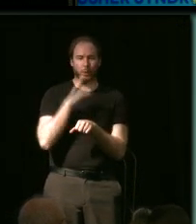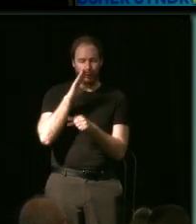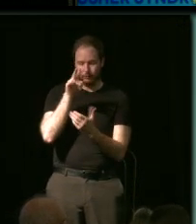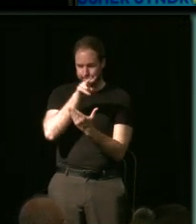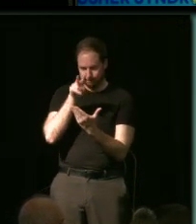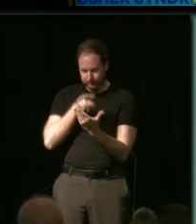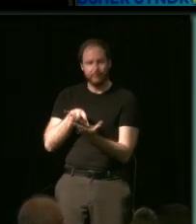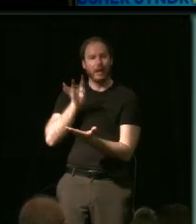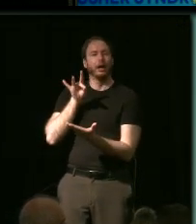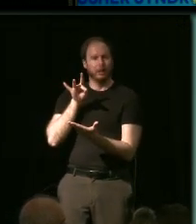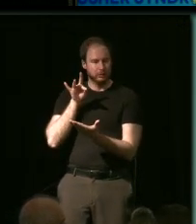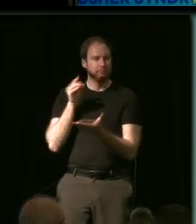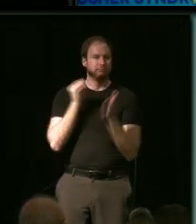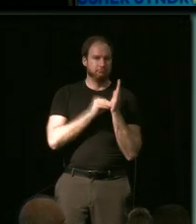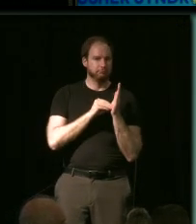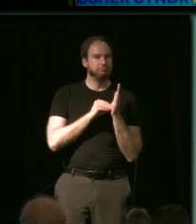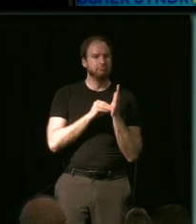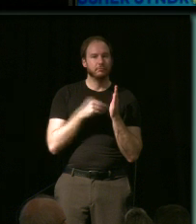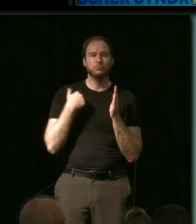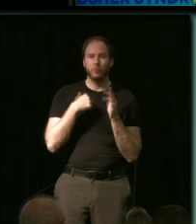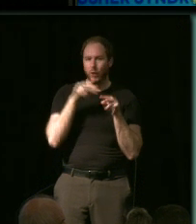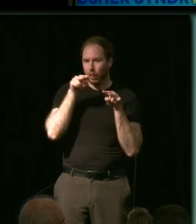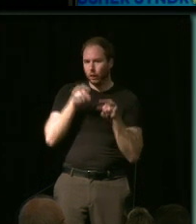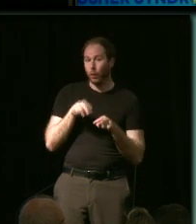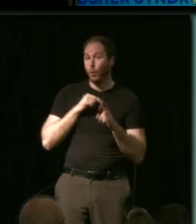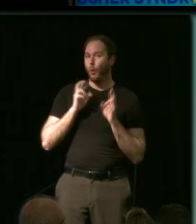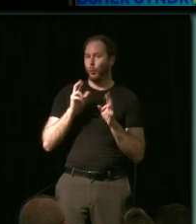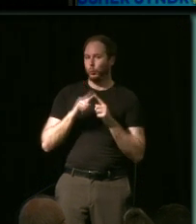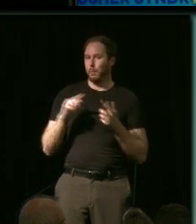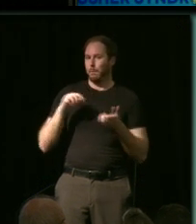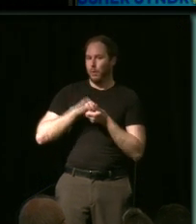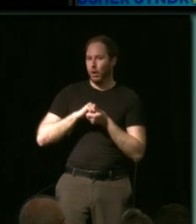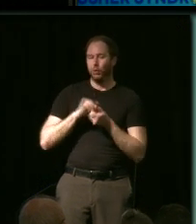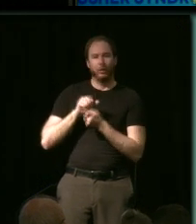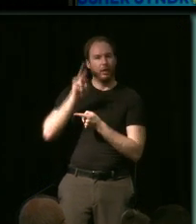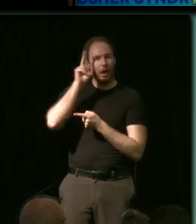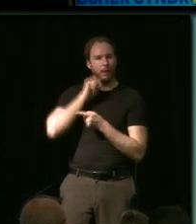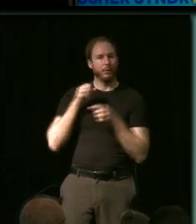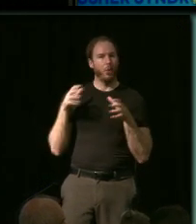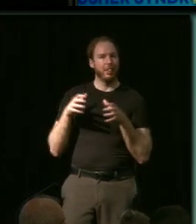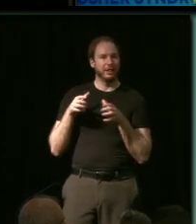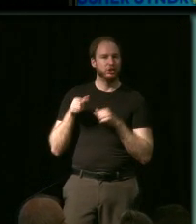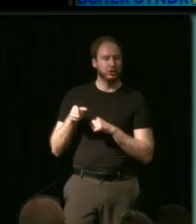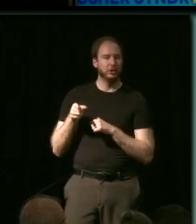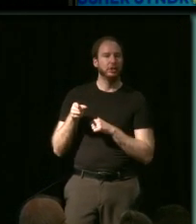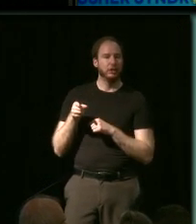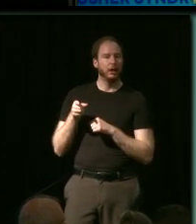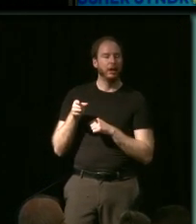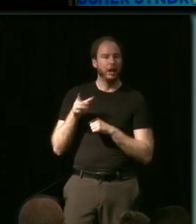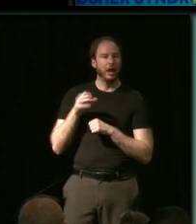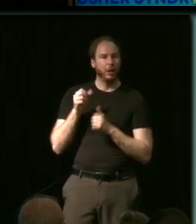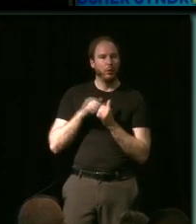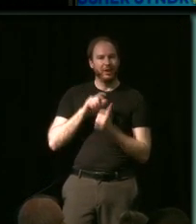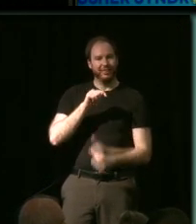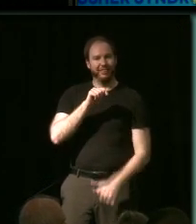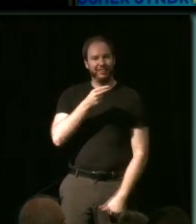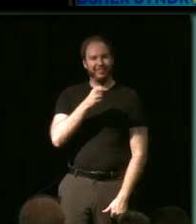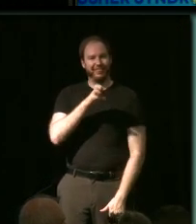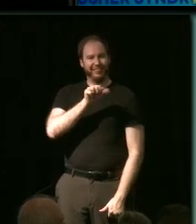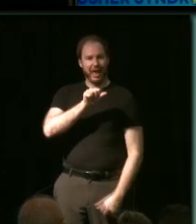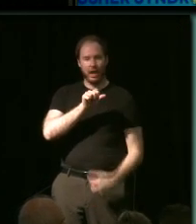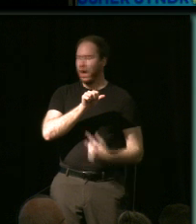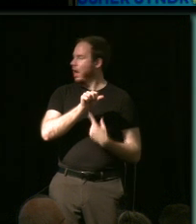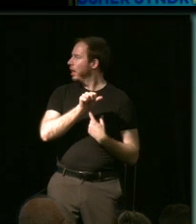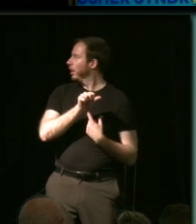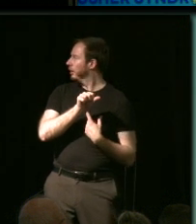it, and we're actually looking at partnering together with the Usher Syndrome Coalition and with THEA, who,